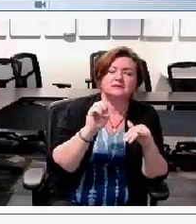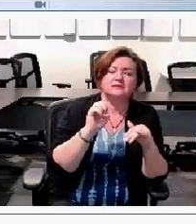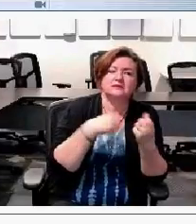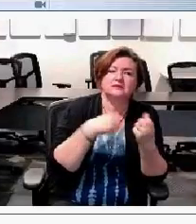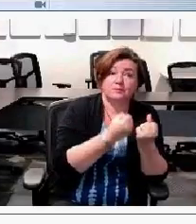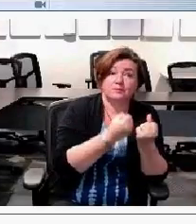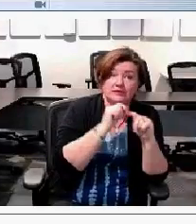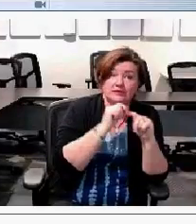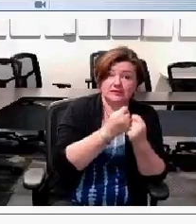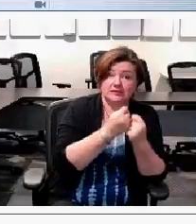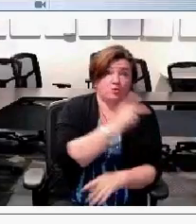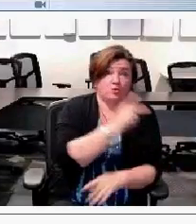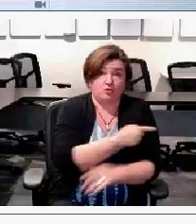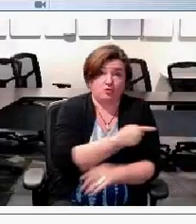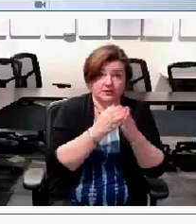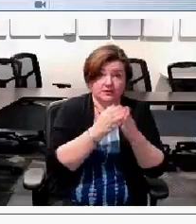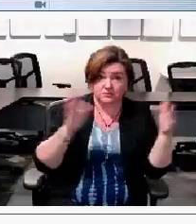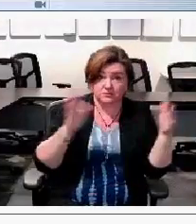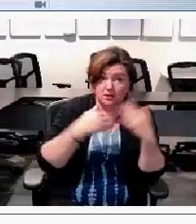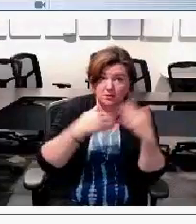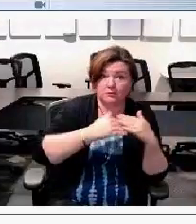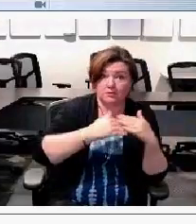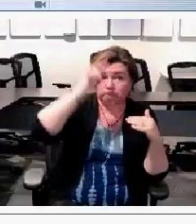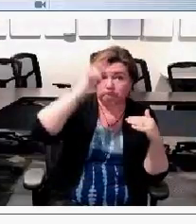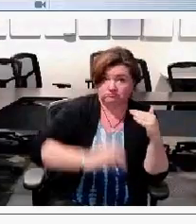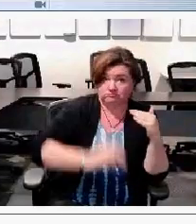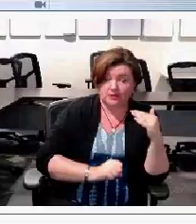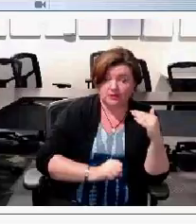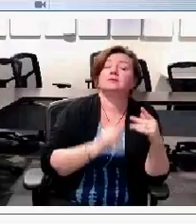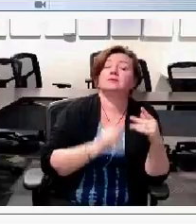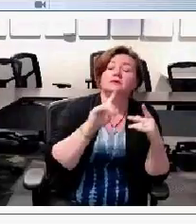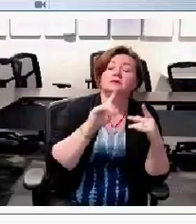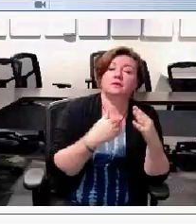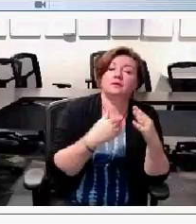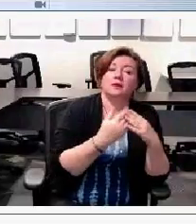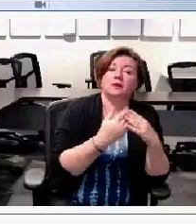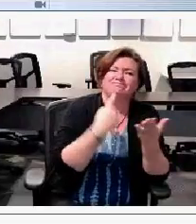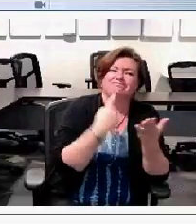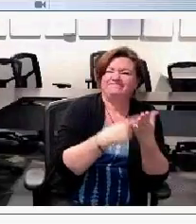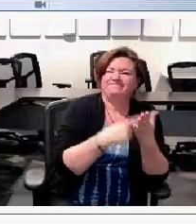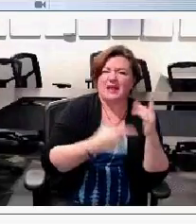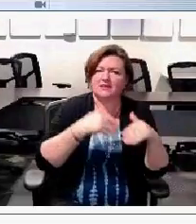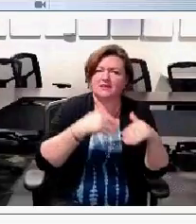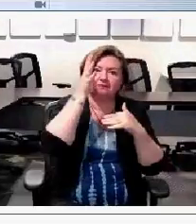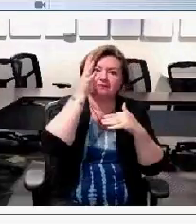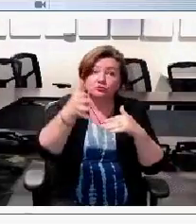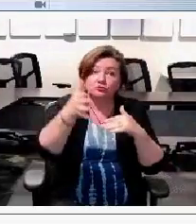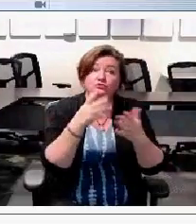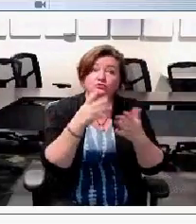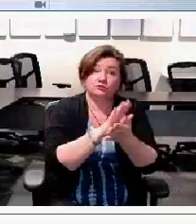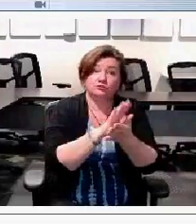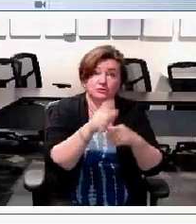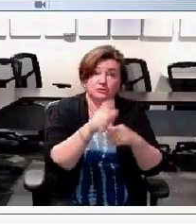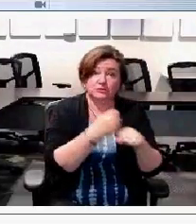take a couple of moments to speak to you about some things that are coming up this school year so you all have a heads